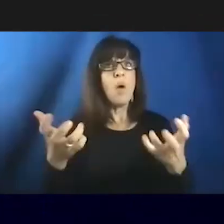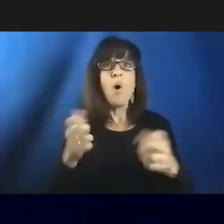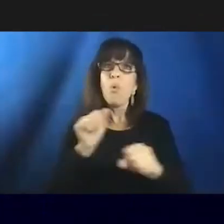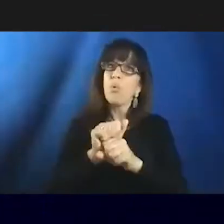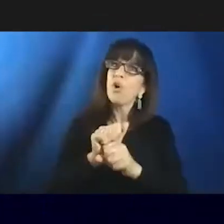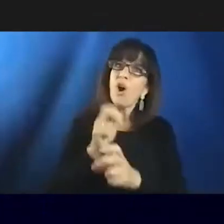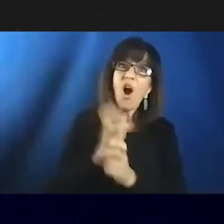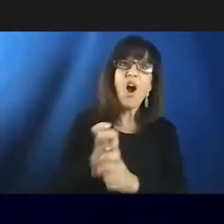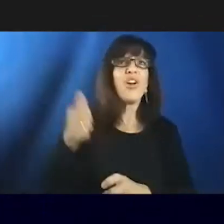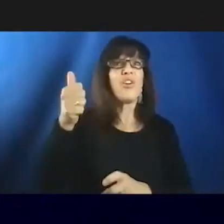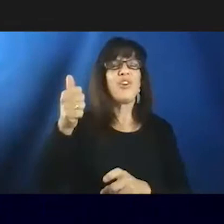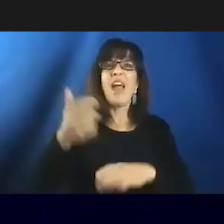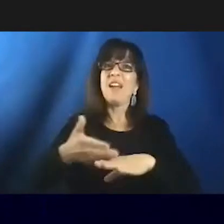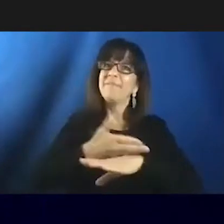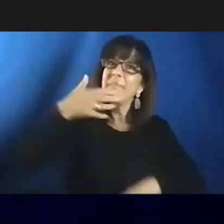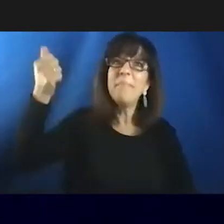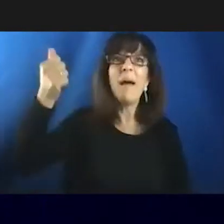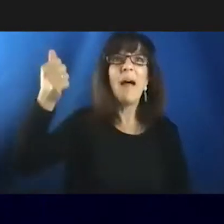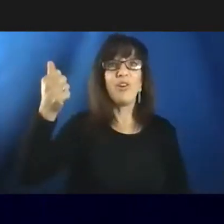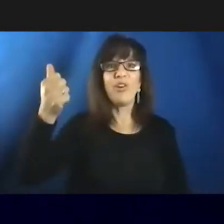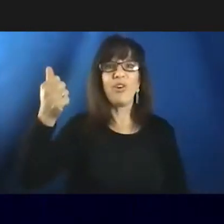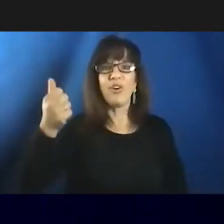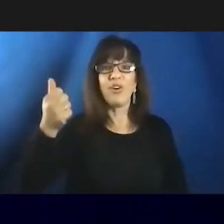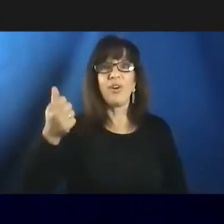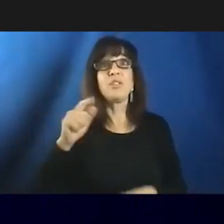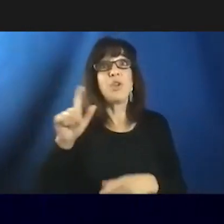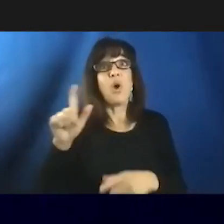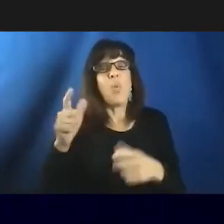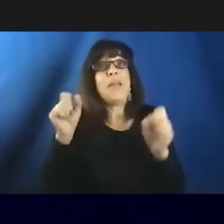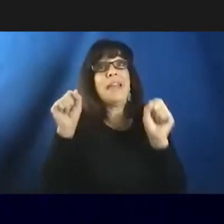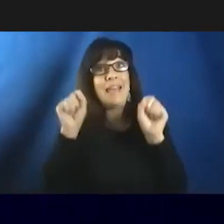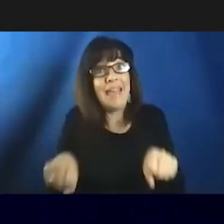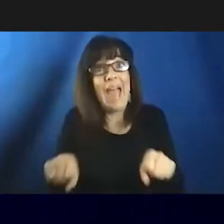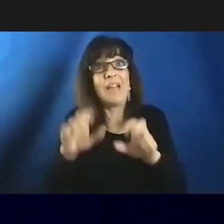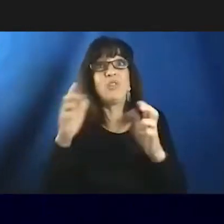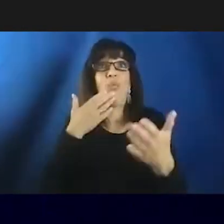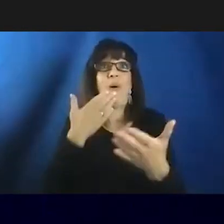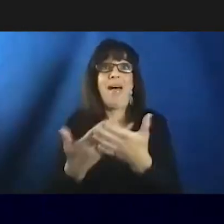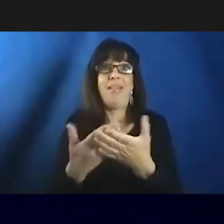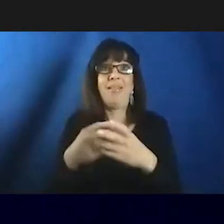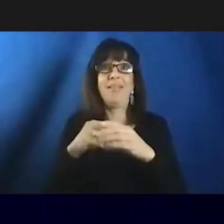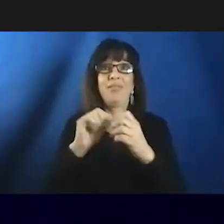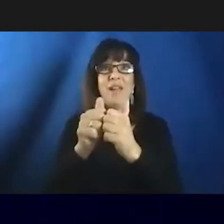harder and do better to do well in the race. So.